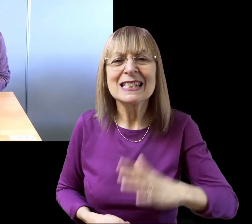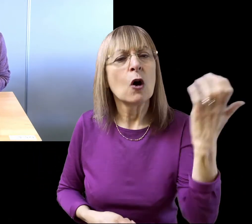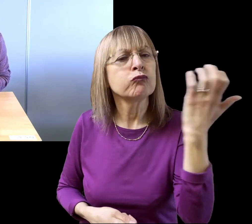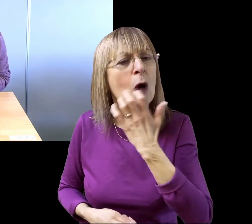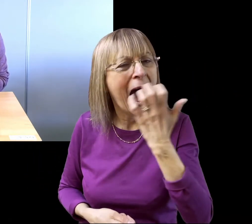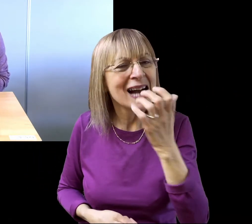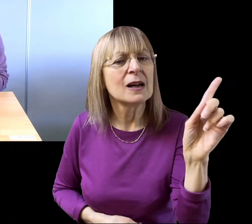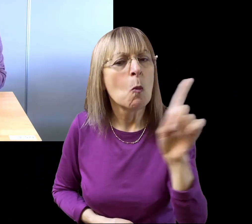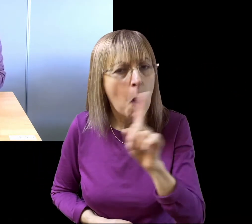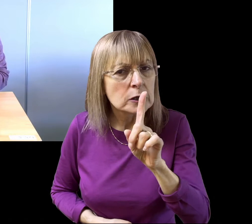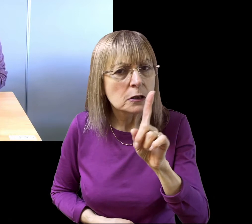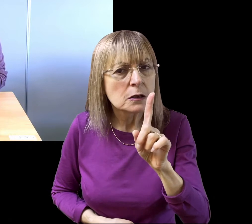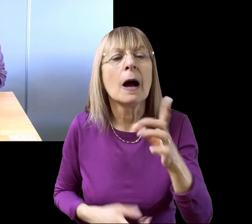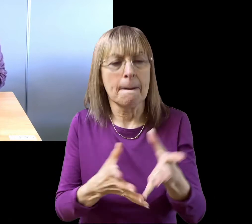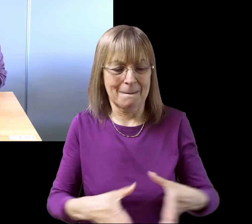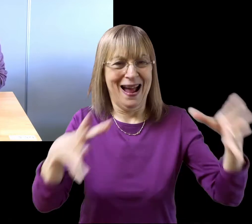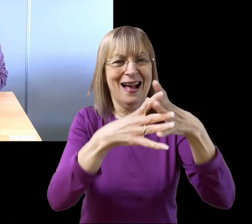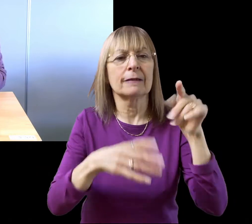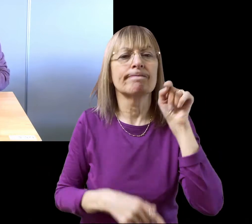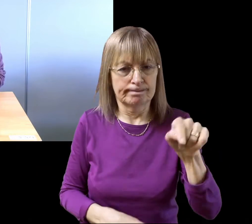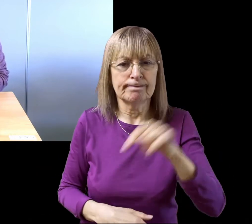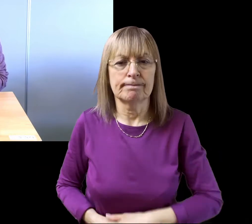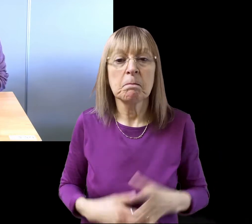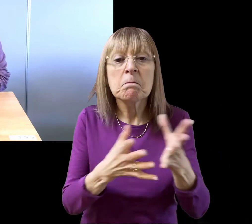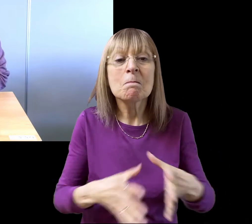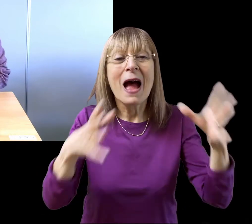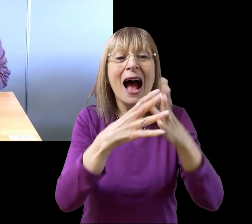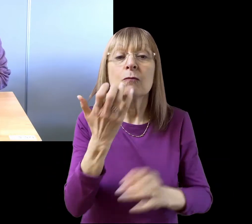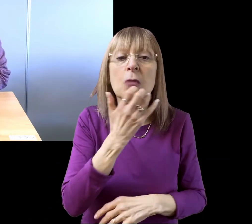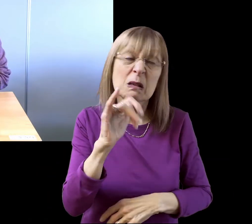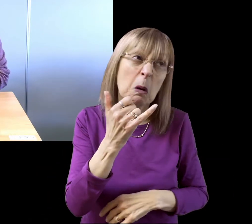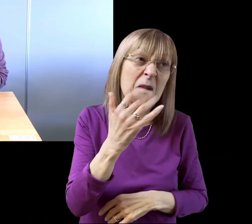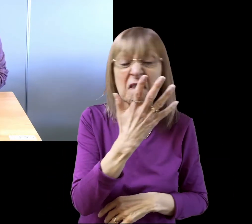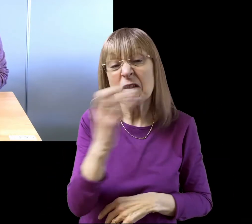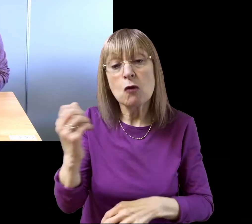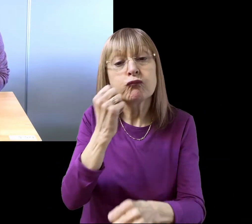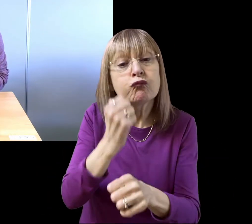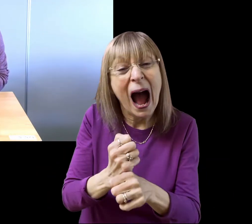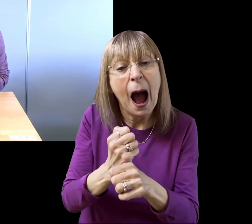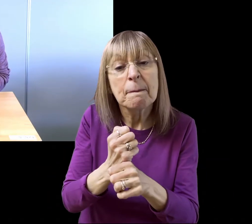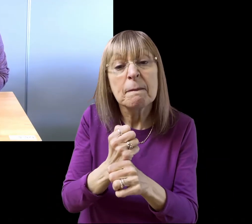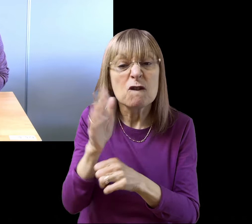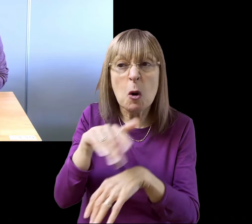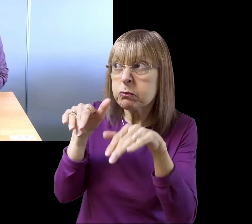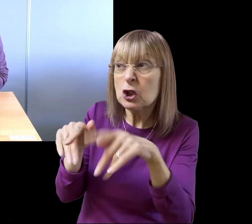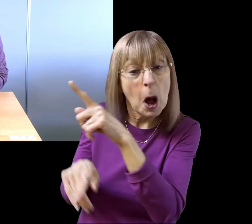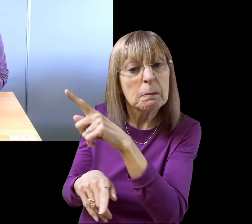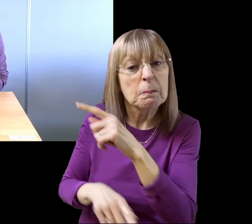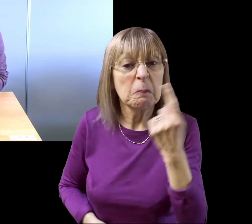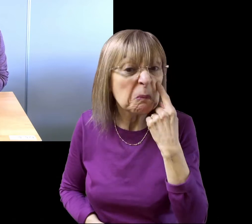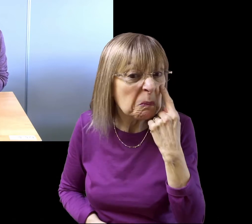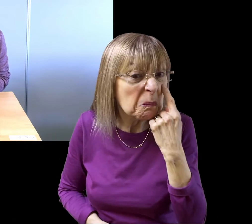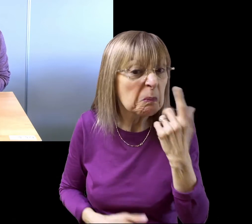this cereal spoon is, go into a bag of rice. So you might be able to get a bag of rice, maybe a 500-gram bag of rice from the